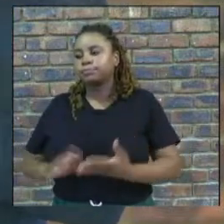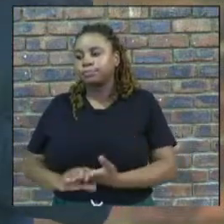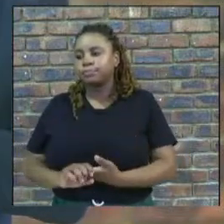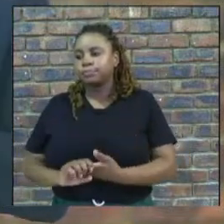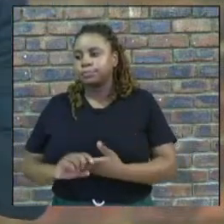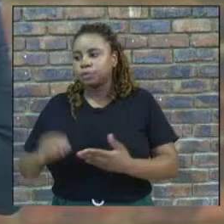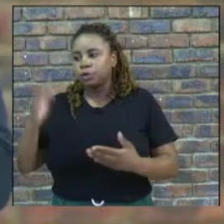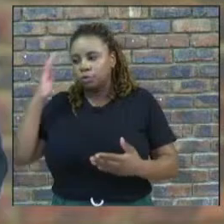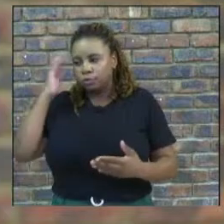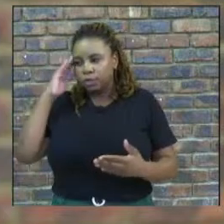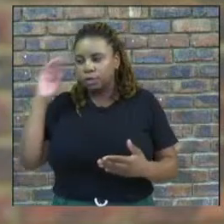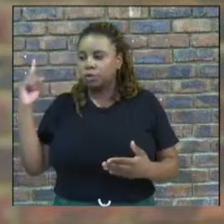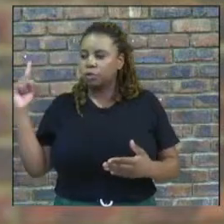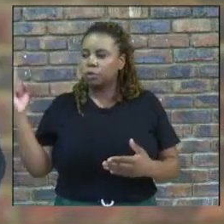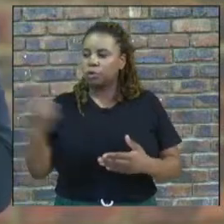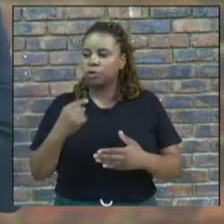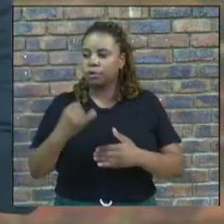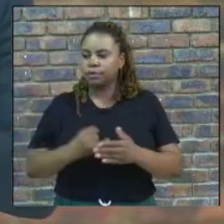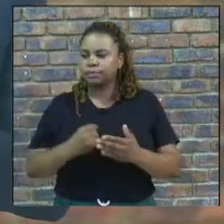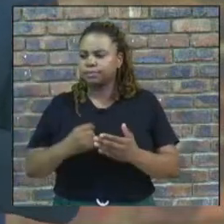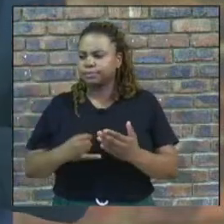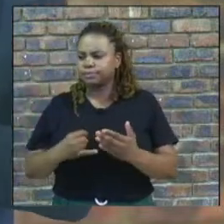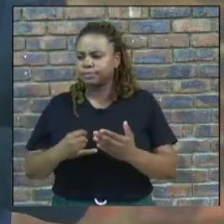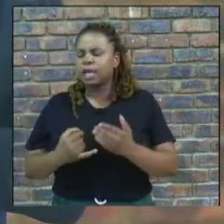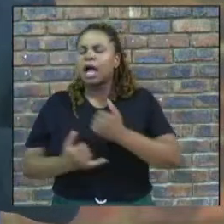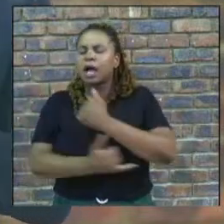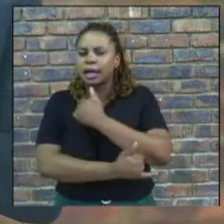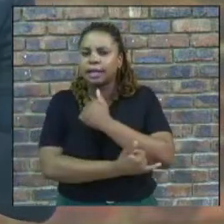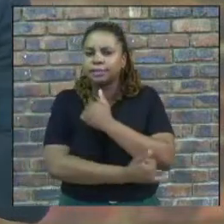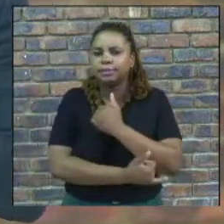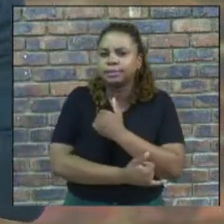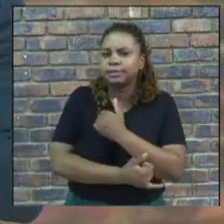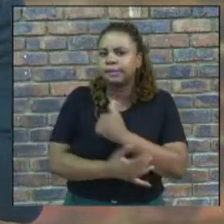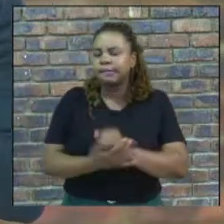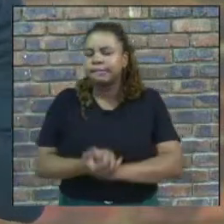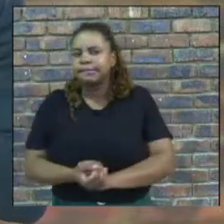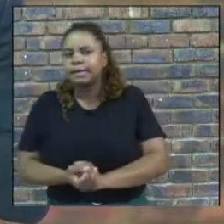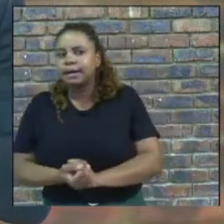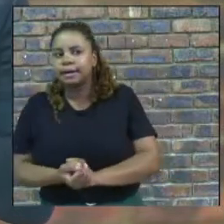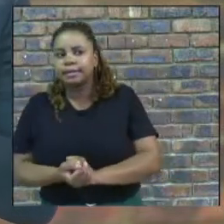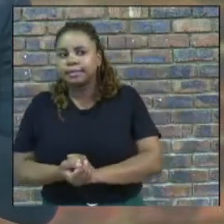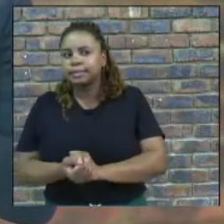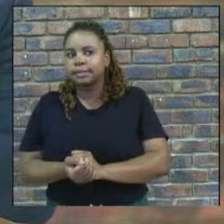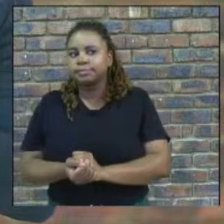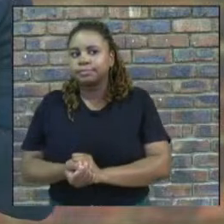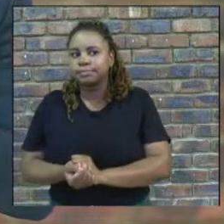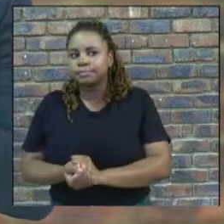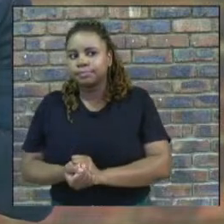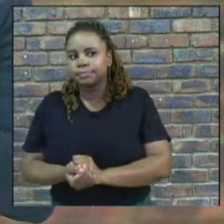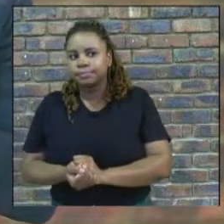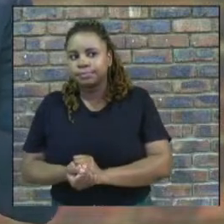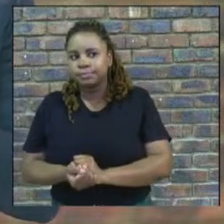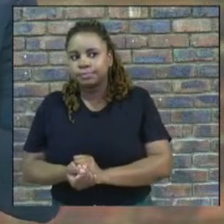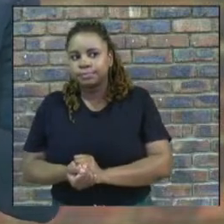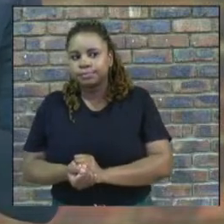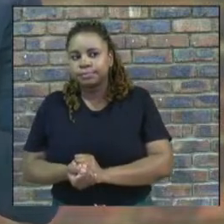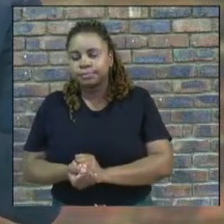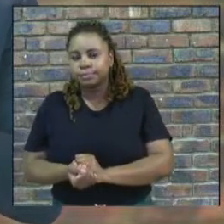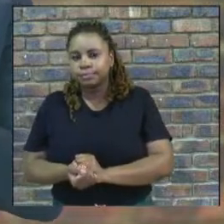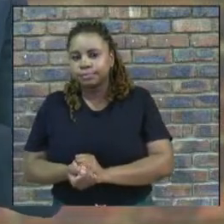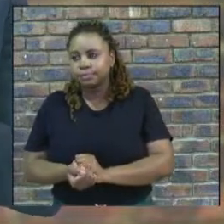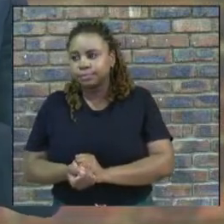world, you always make sure you maximize your natural endowments, right? Whether it's malahla